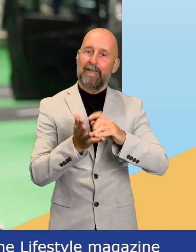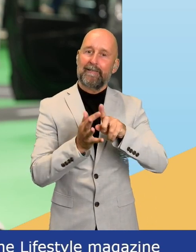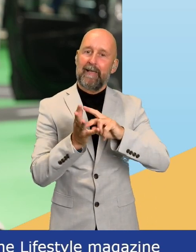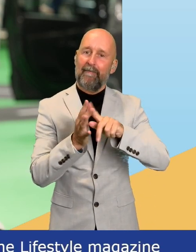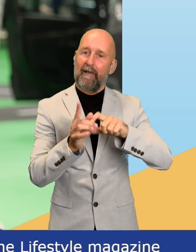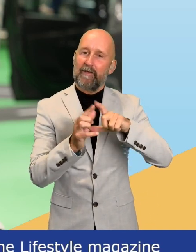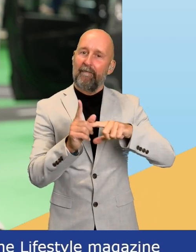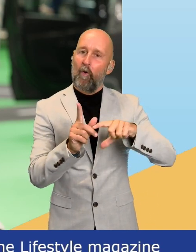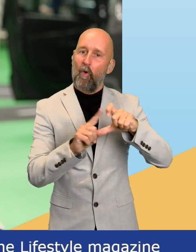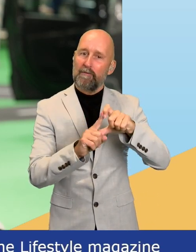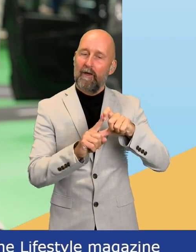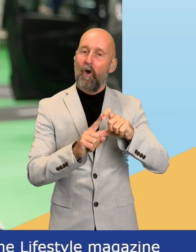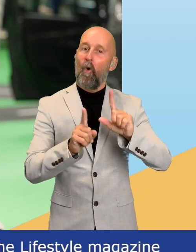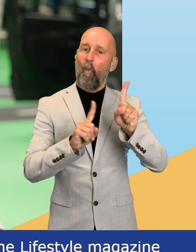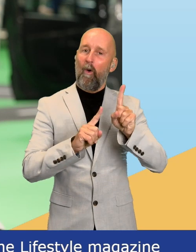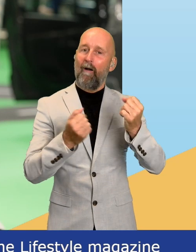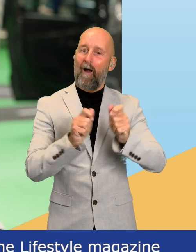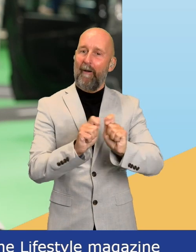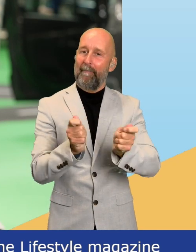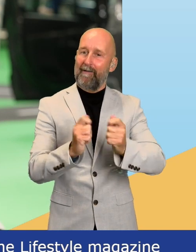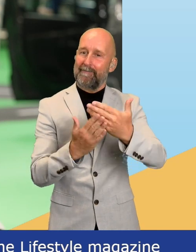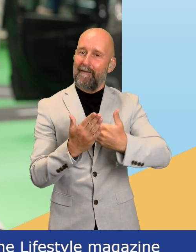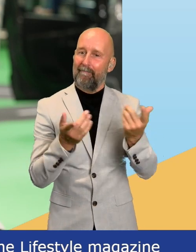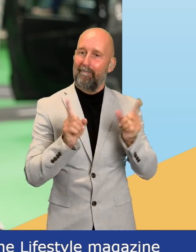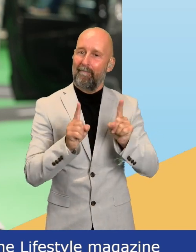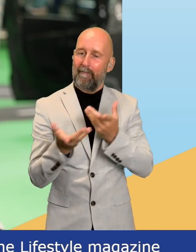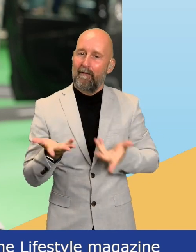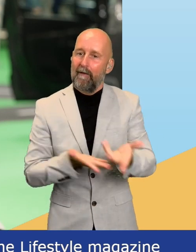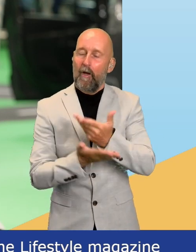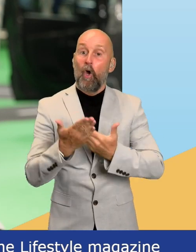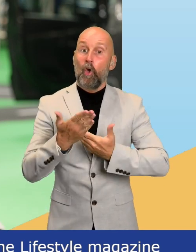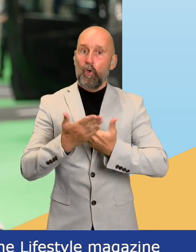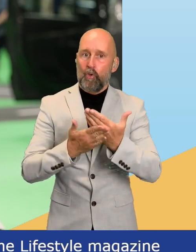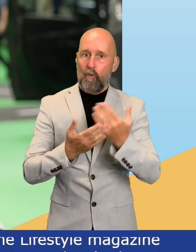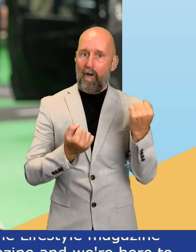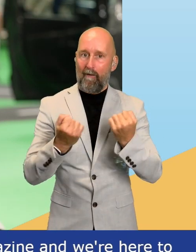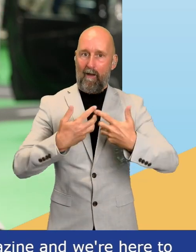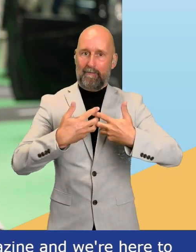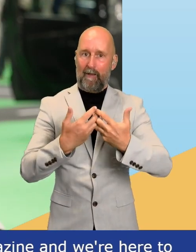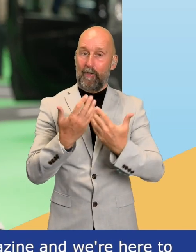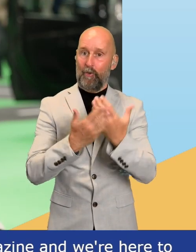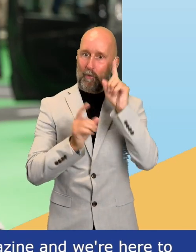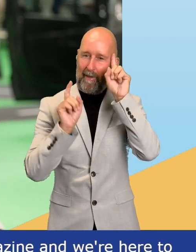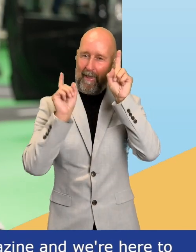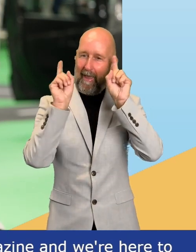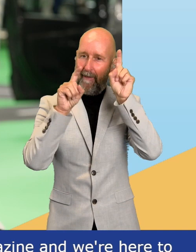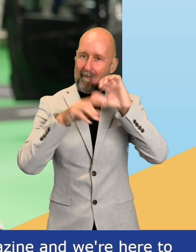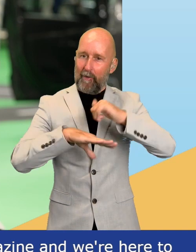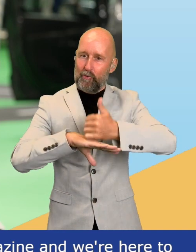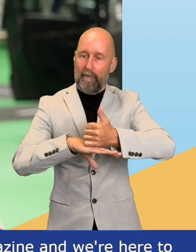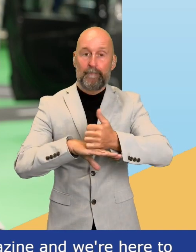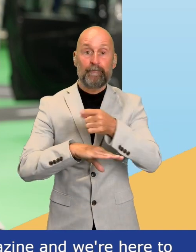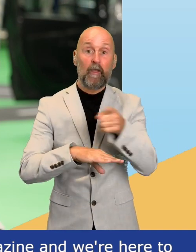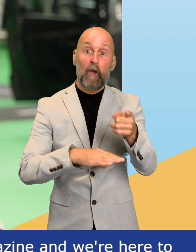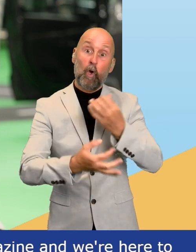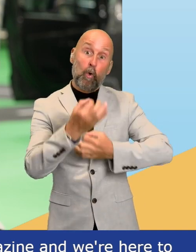the editor of What Car Magazine. And we're here to talk about new car technology and innovation. Now, if you have a question